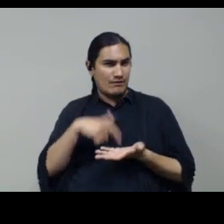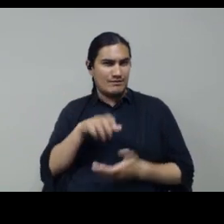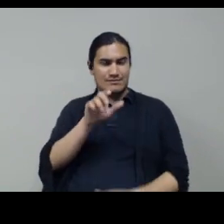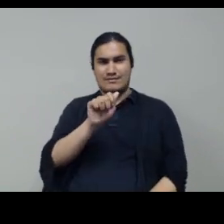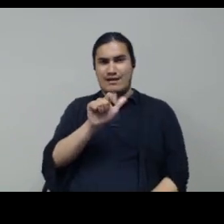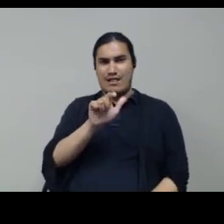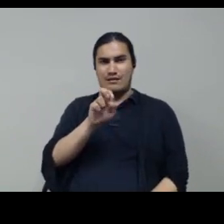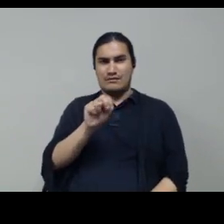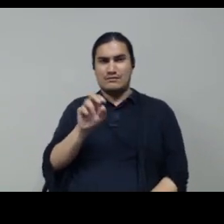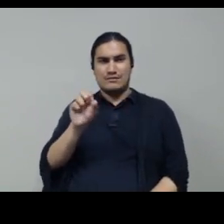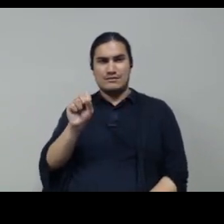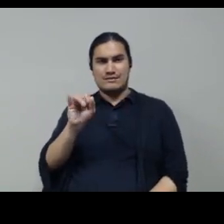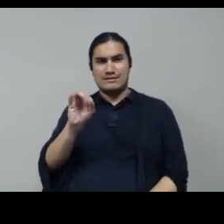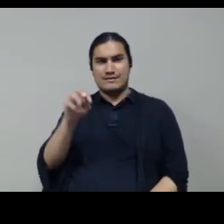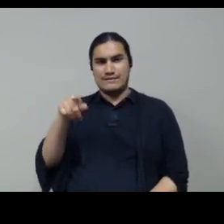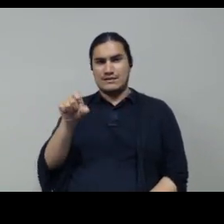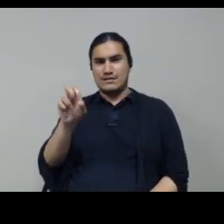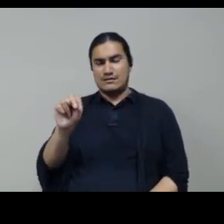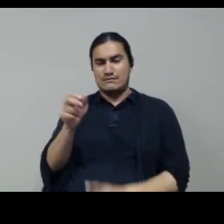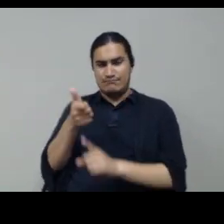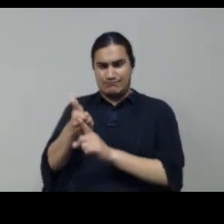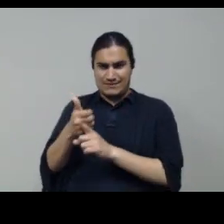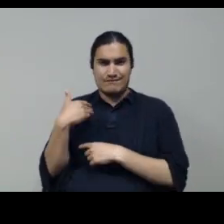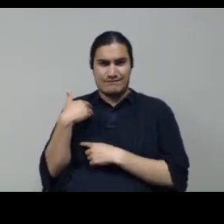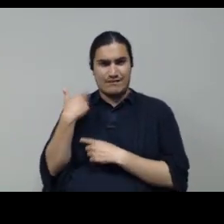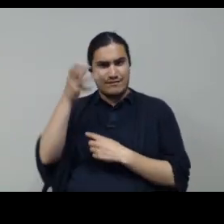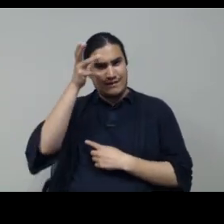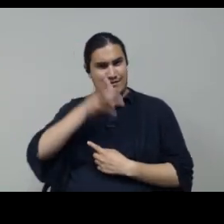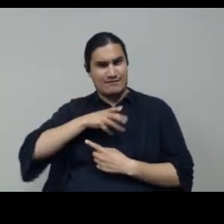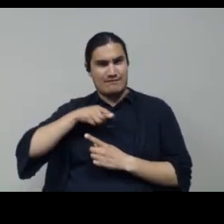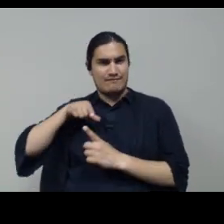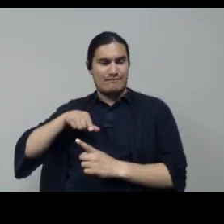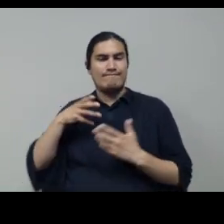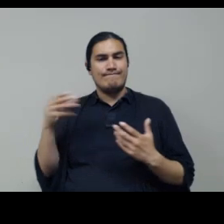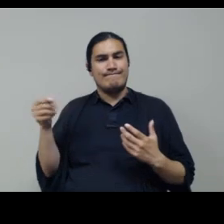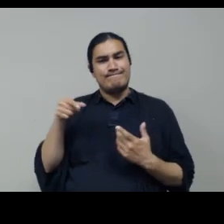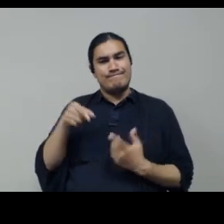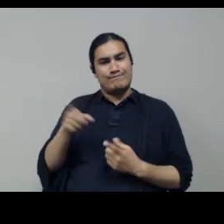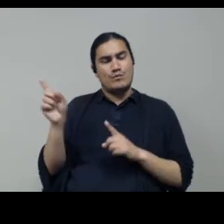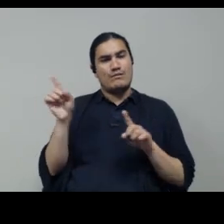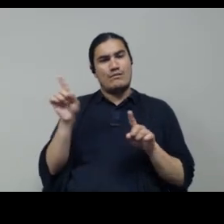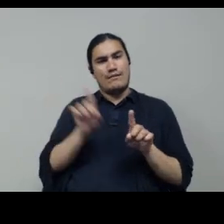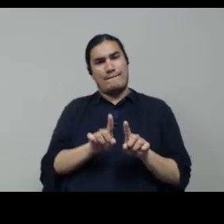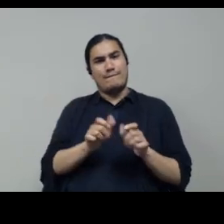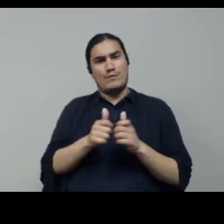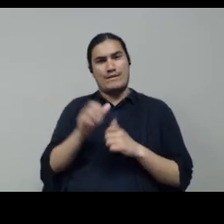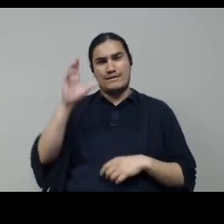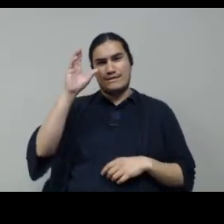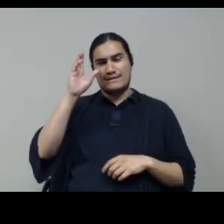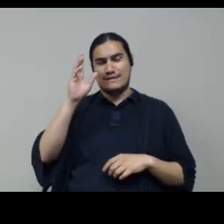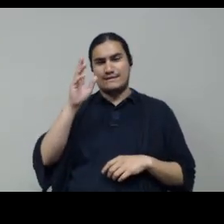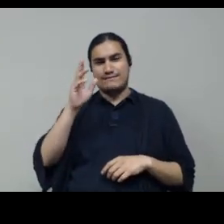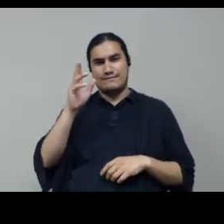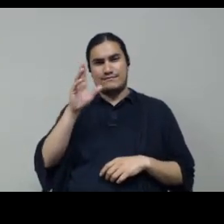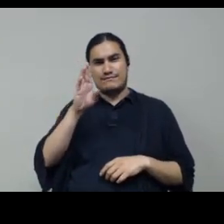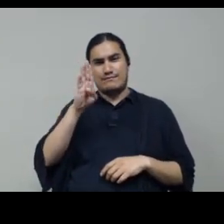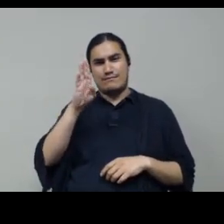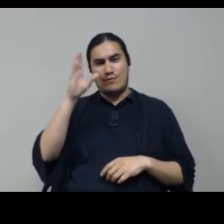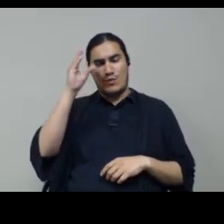Simpson, who is also a young man. And he would come with his Boy Scout troop